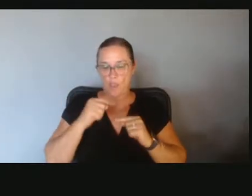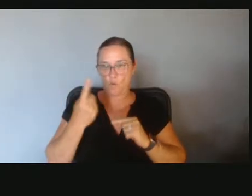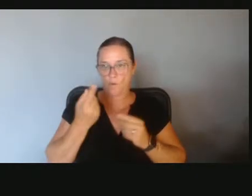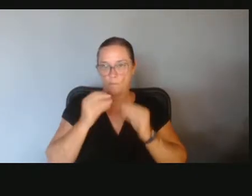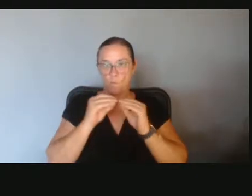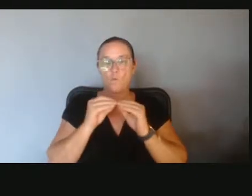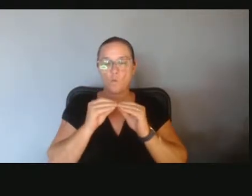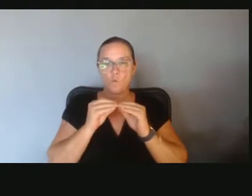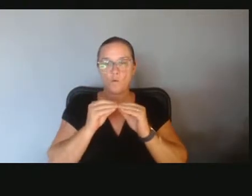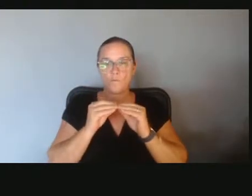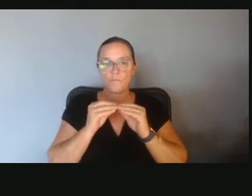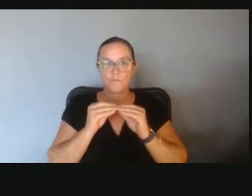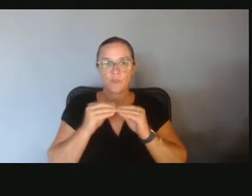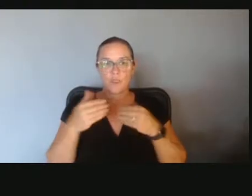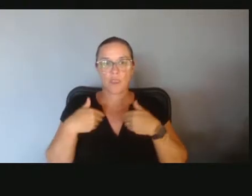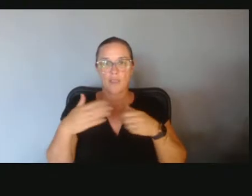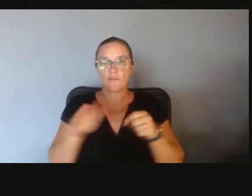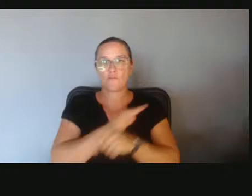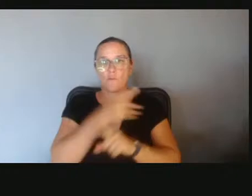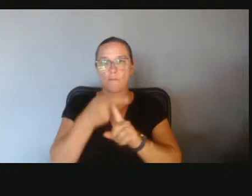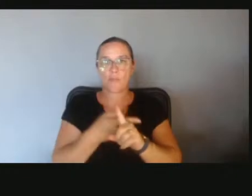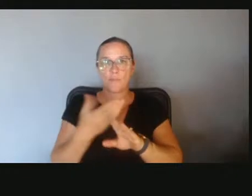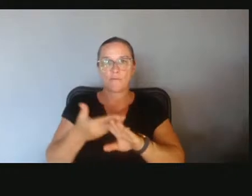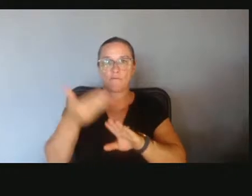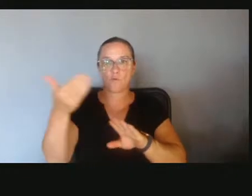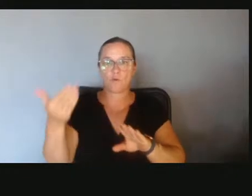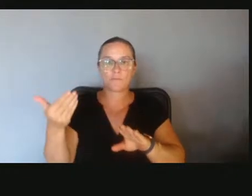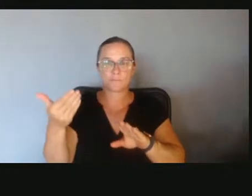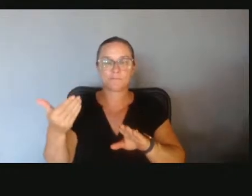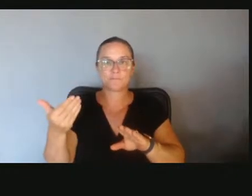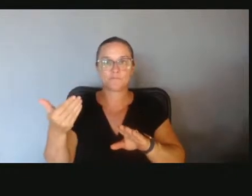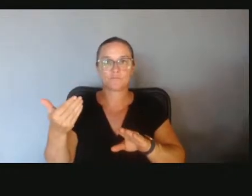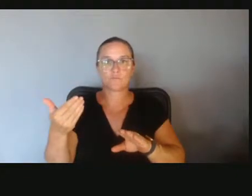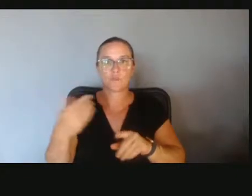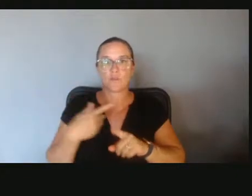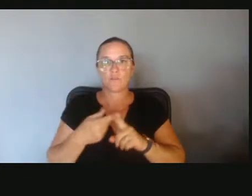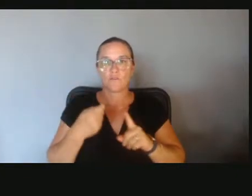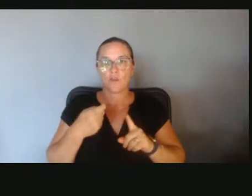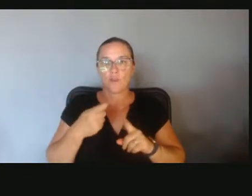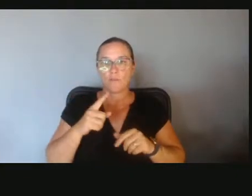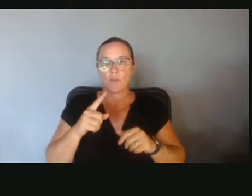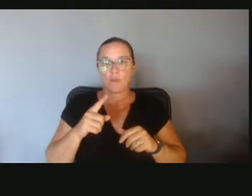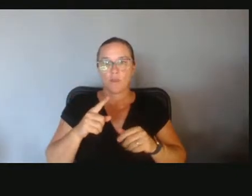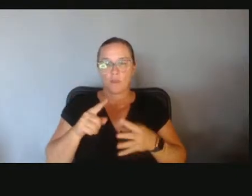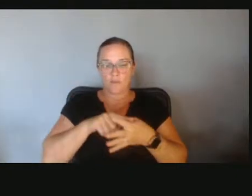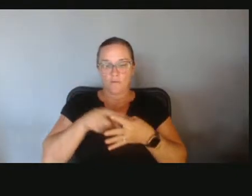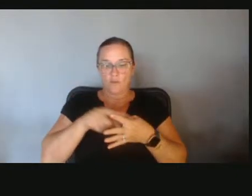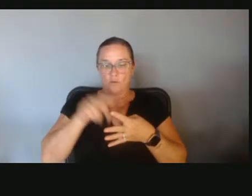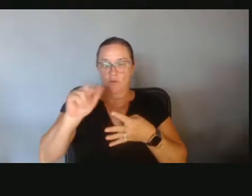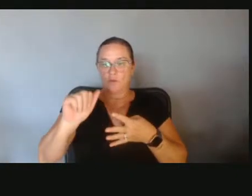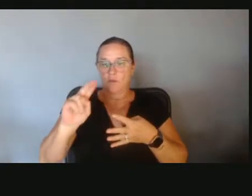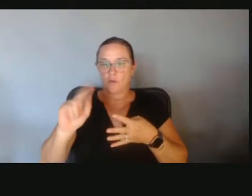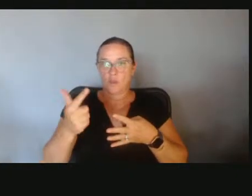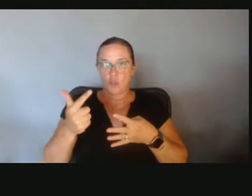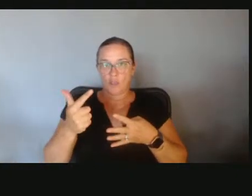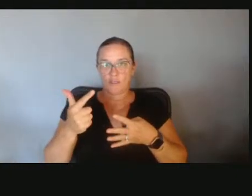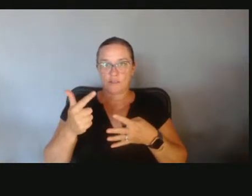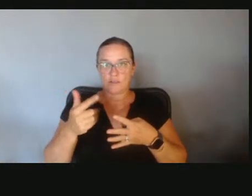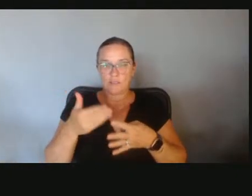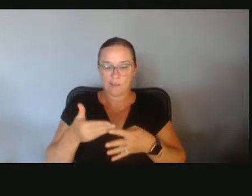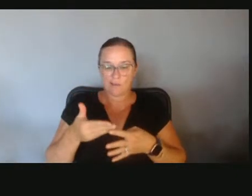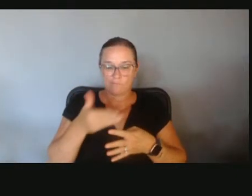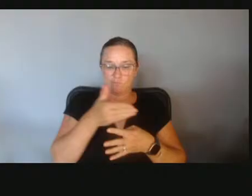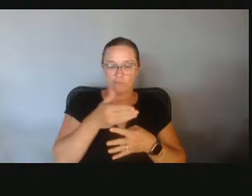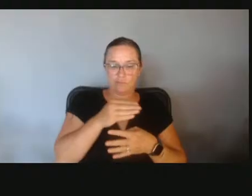go back now a full month before this, right? So we're looking at from first week of August back, essentially back a few days